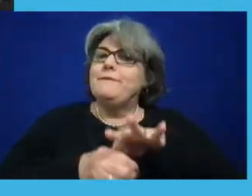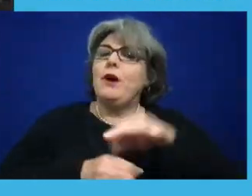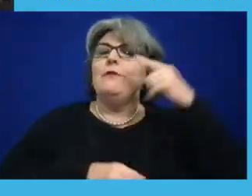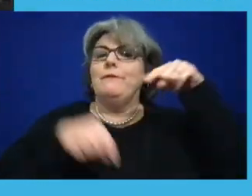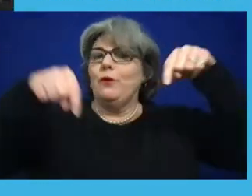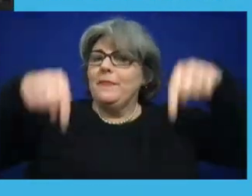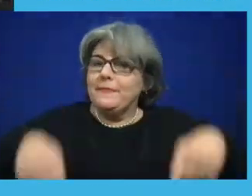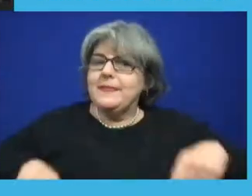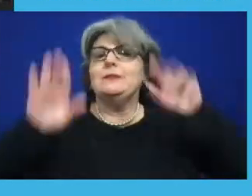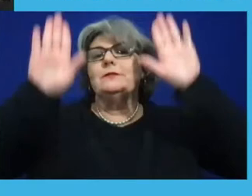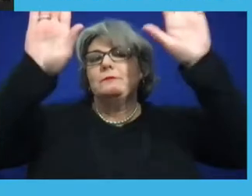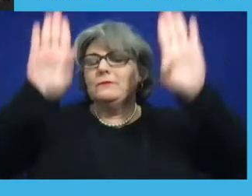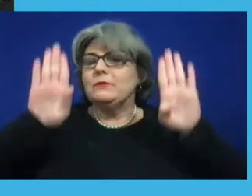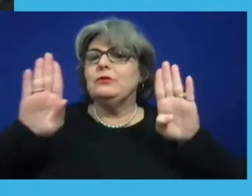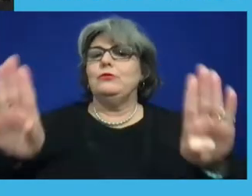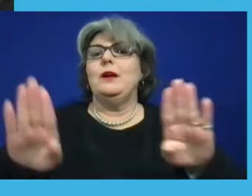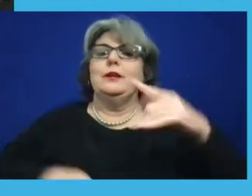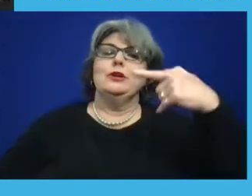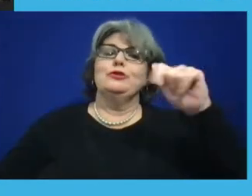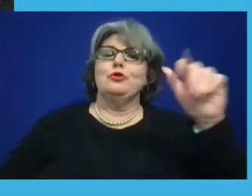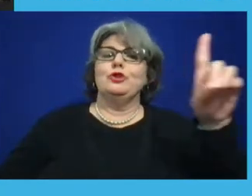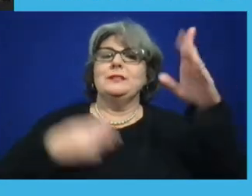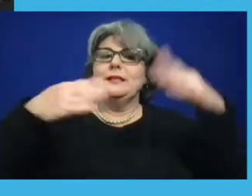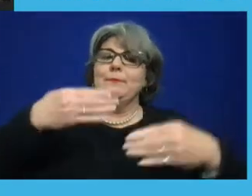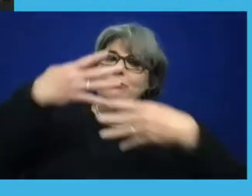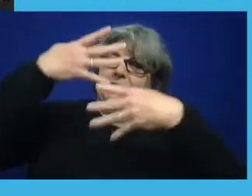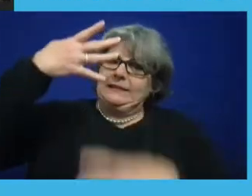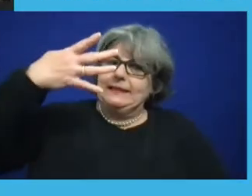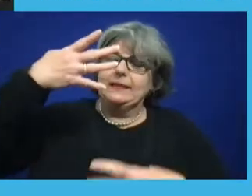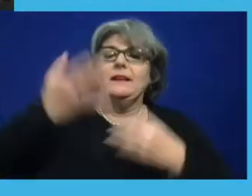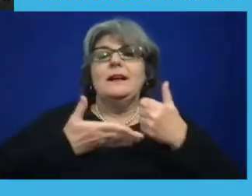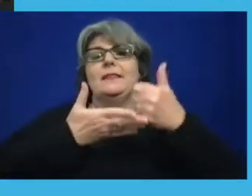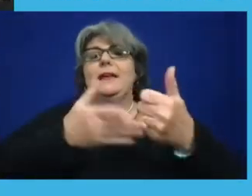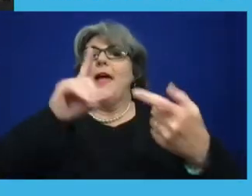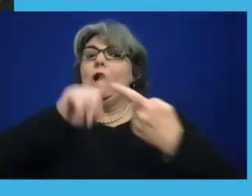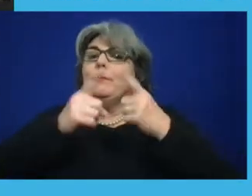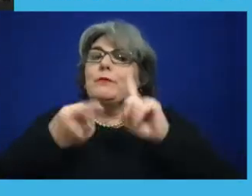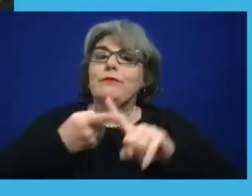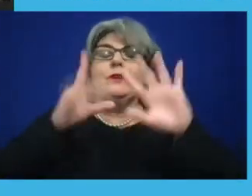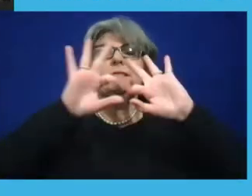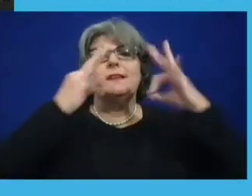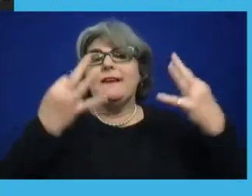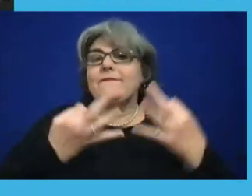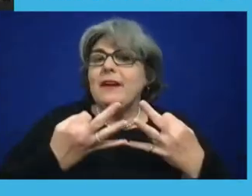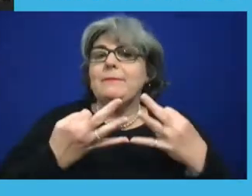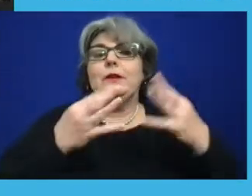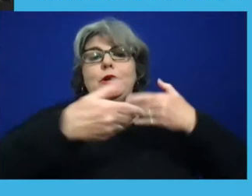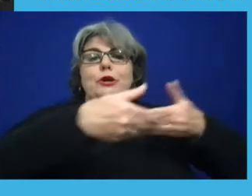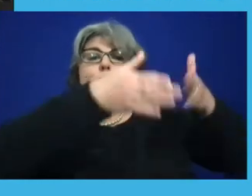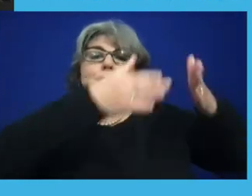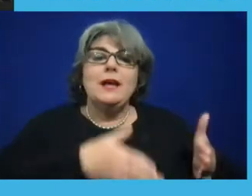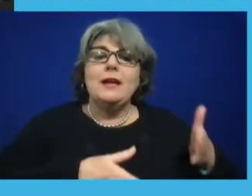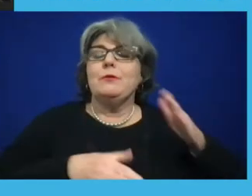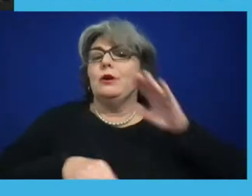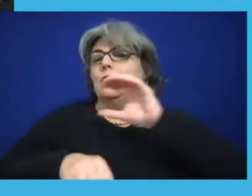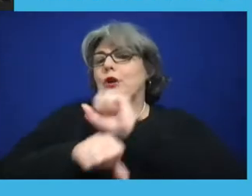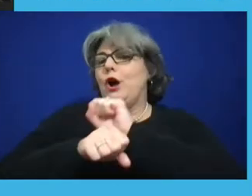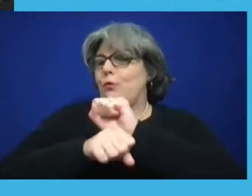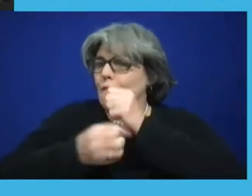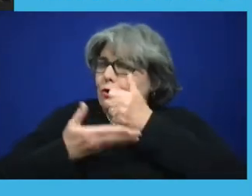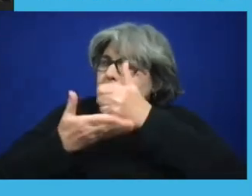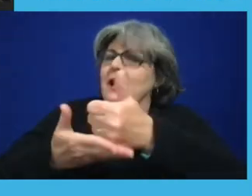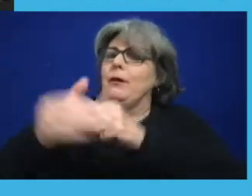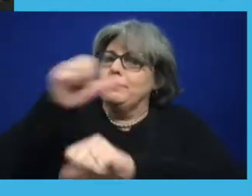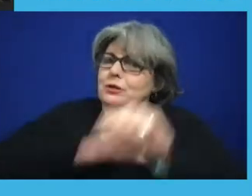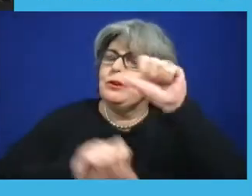rest and vote. Vote for this whole incredible Georgia Democratic ticket. Then help your friends